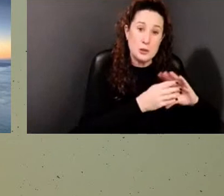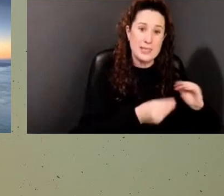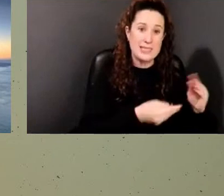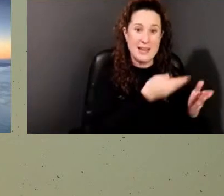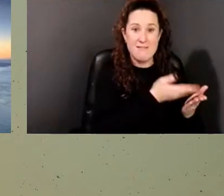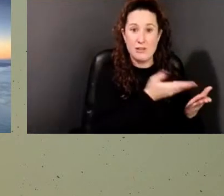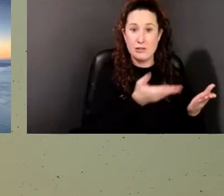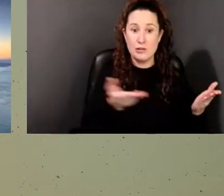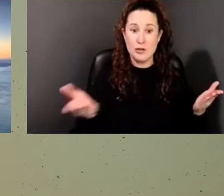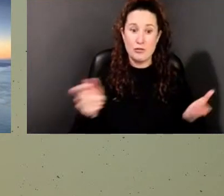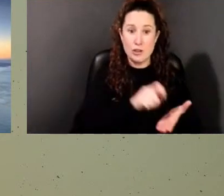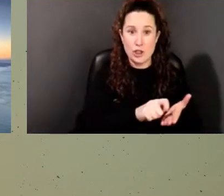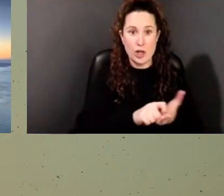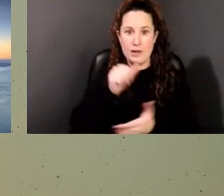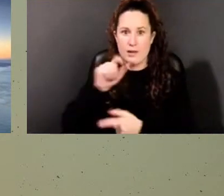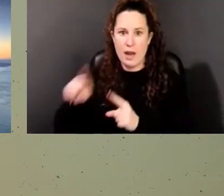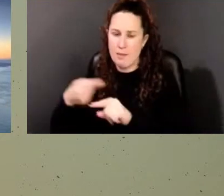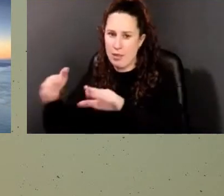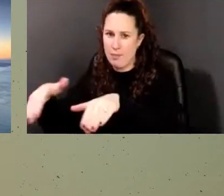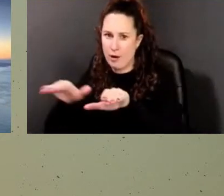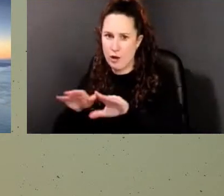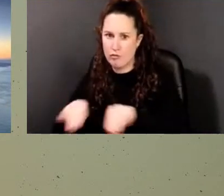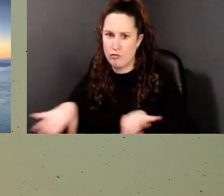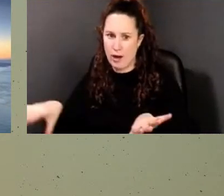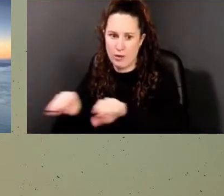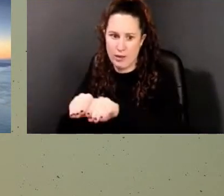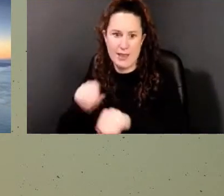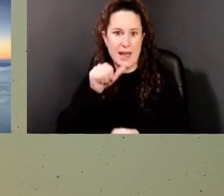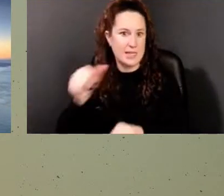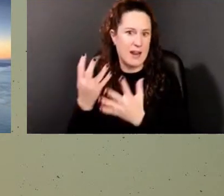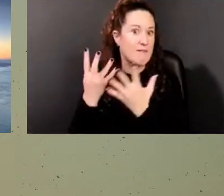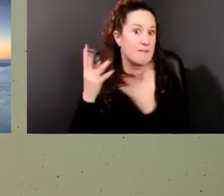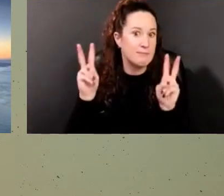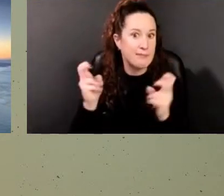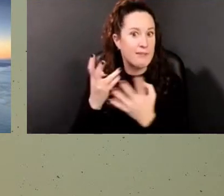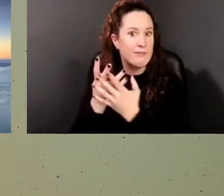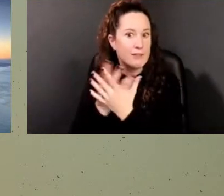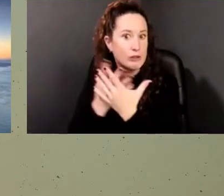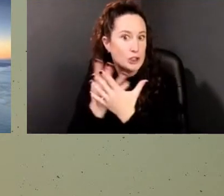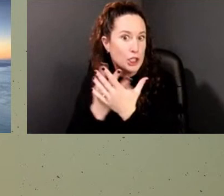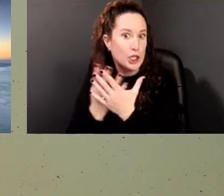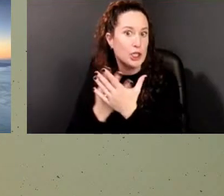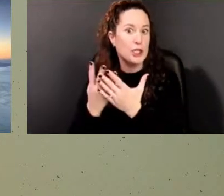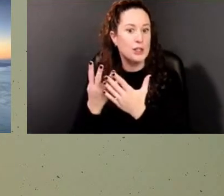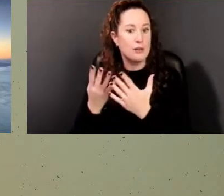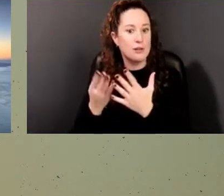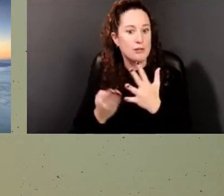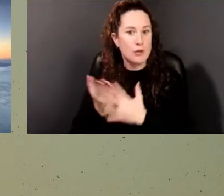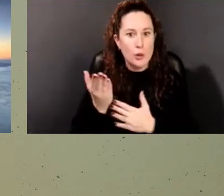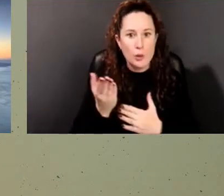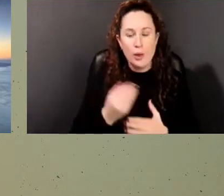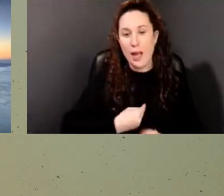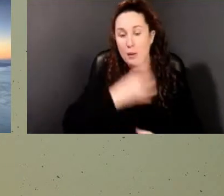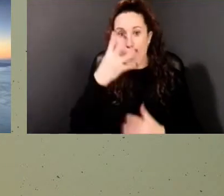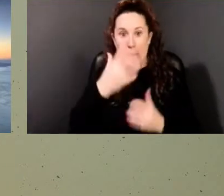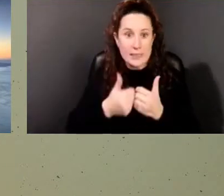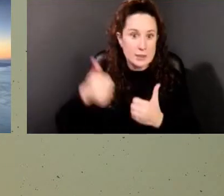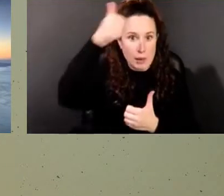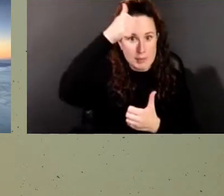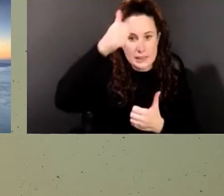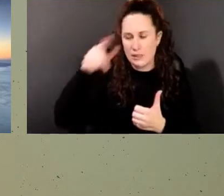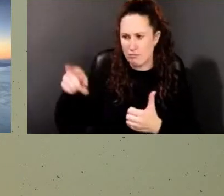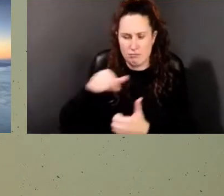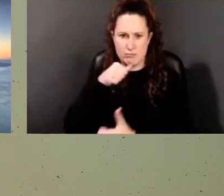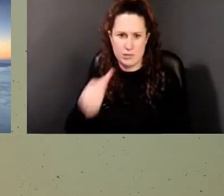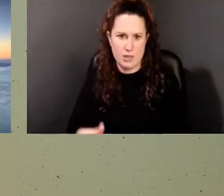not the burial ground. The burial ground is not filtered through this white supremacist lens in this way. And we are